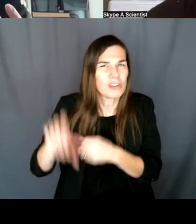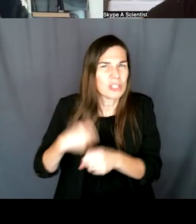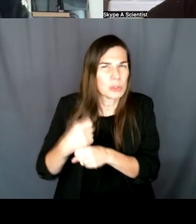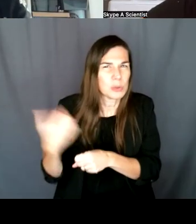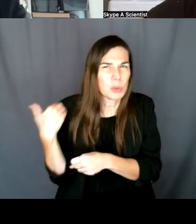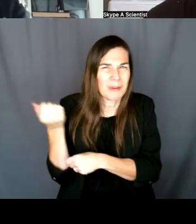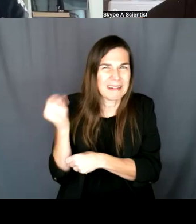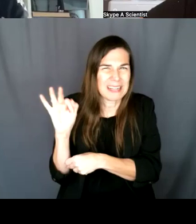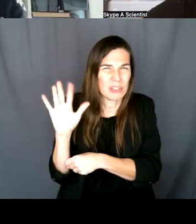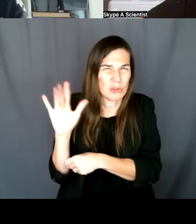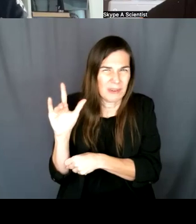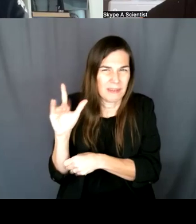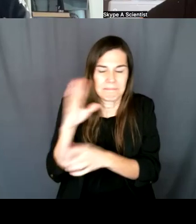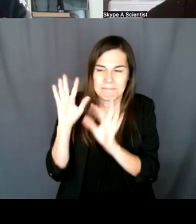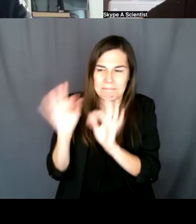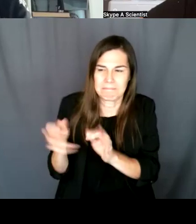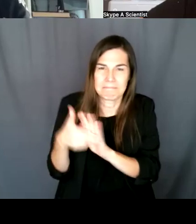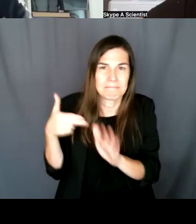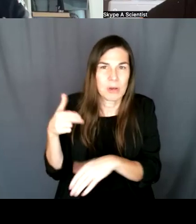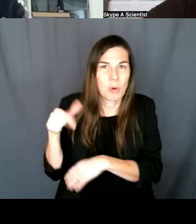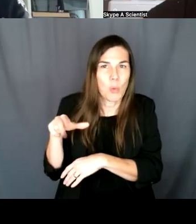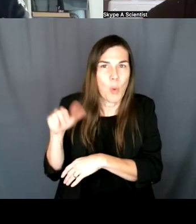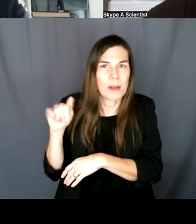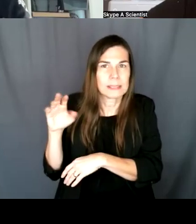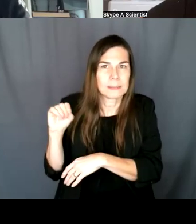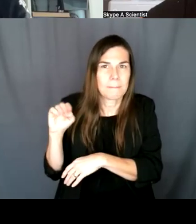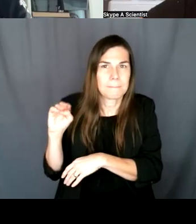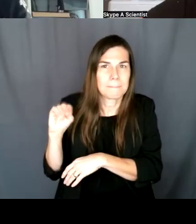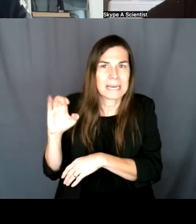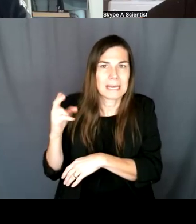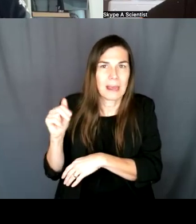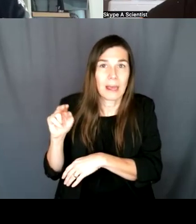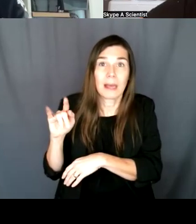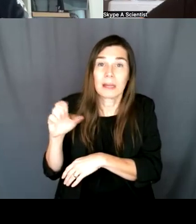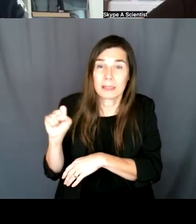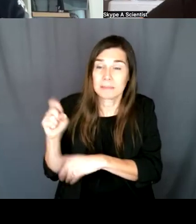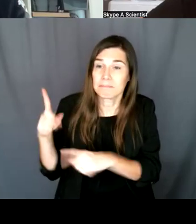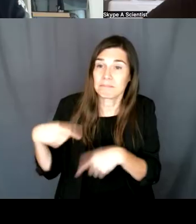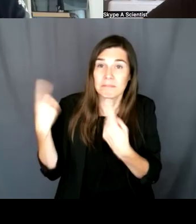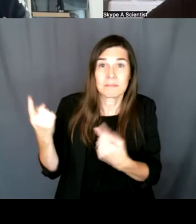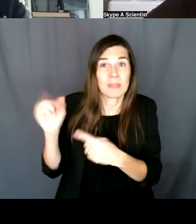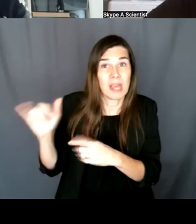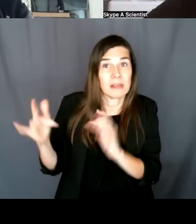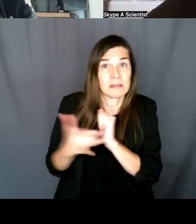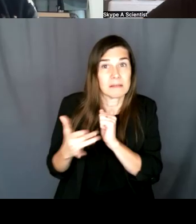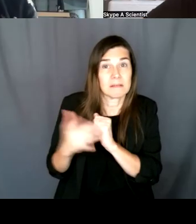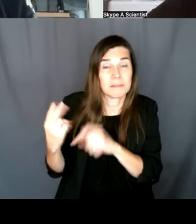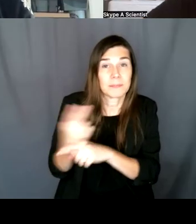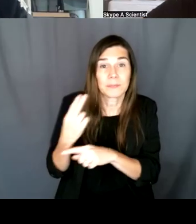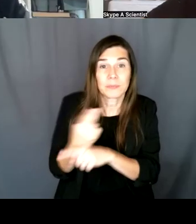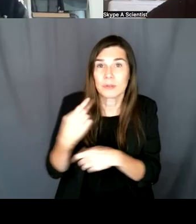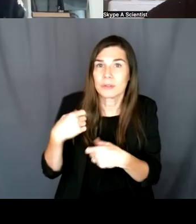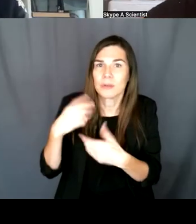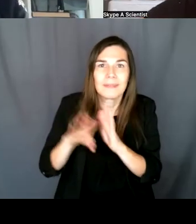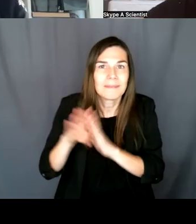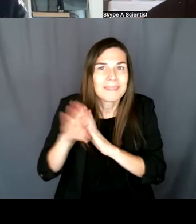officially decided on quantum mechanics. And since then, we've been able to use that technology to make computers